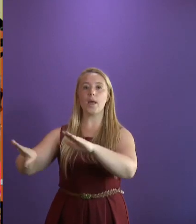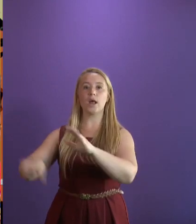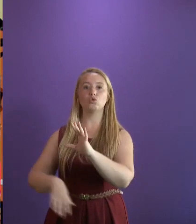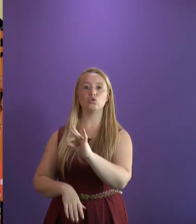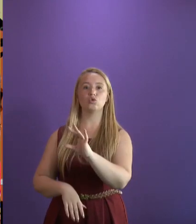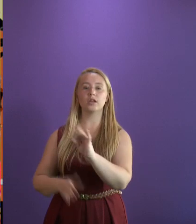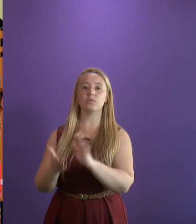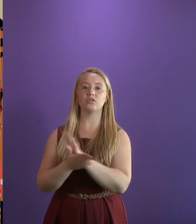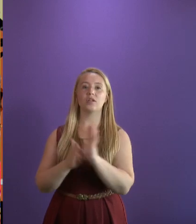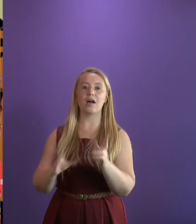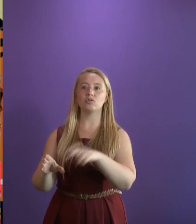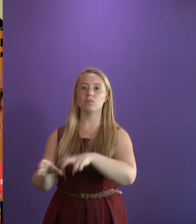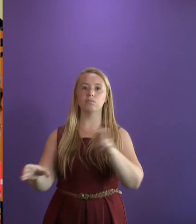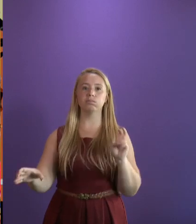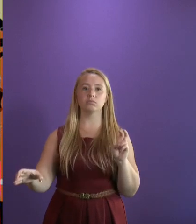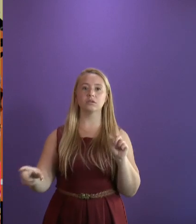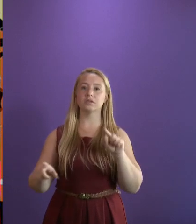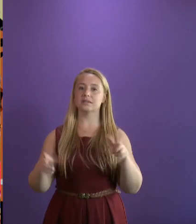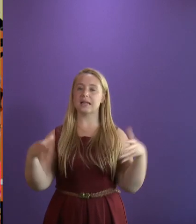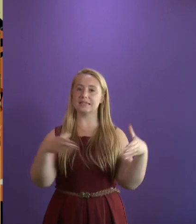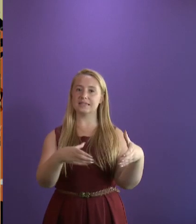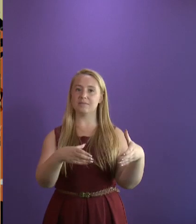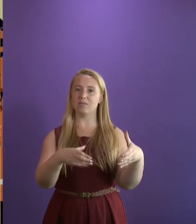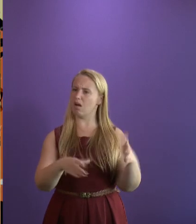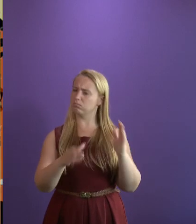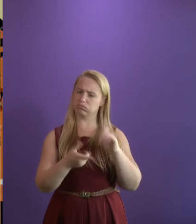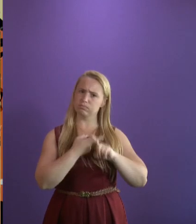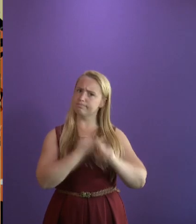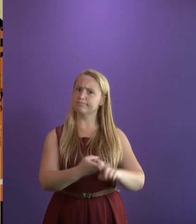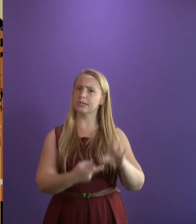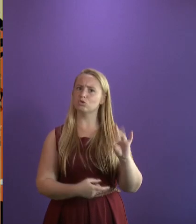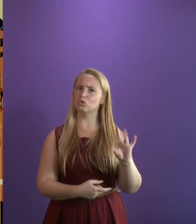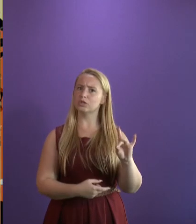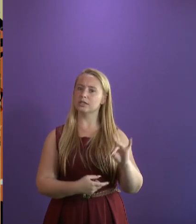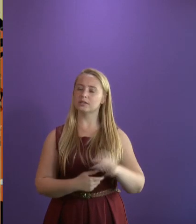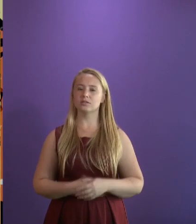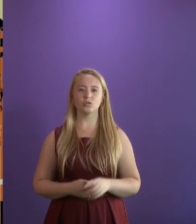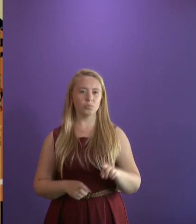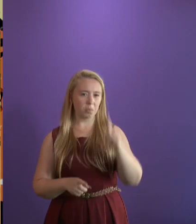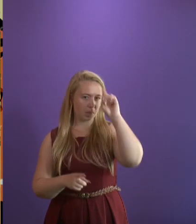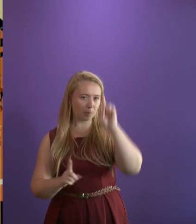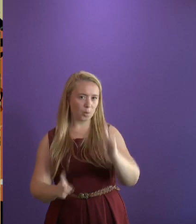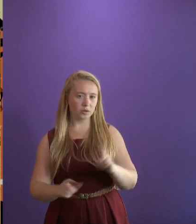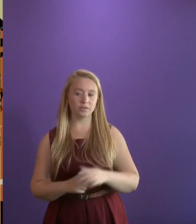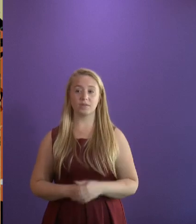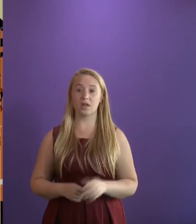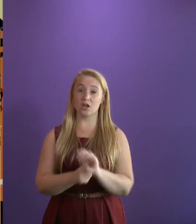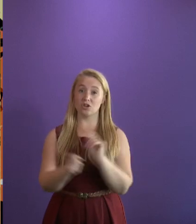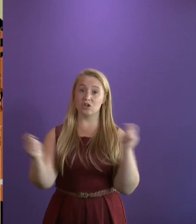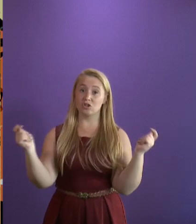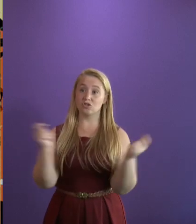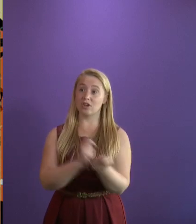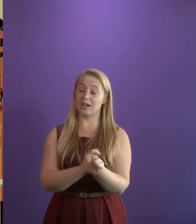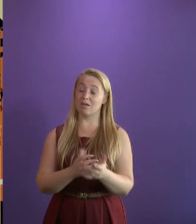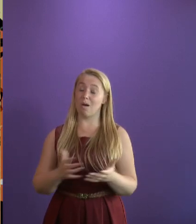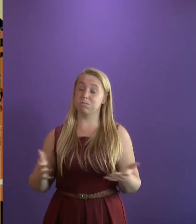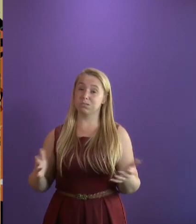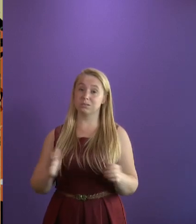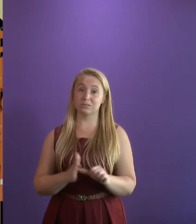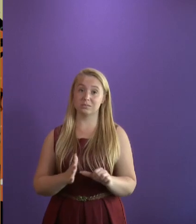any longer because people won't change. What's your experience of community councils in that regard? yes, change is a big thing. The majority of our